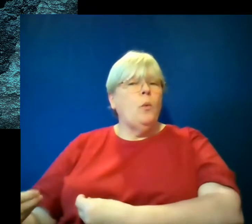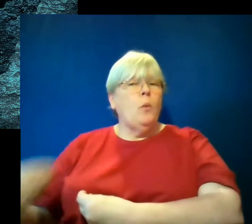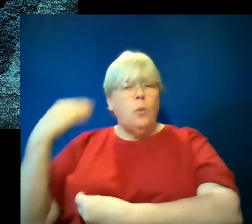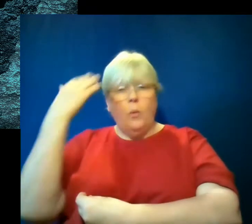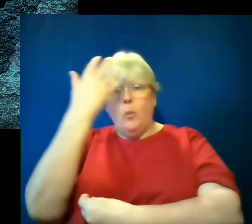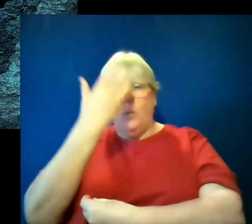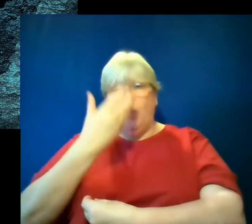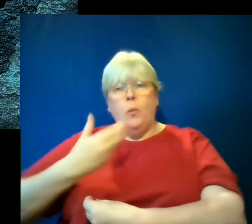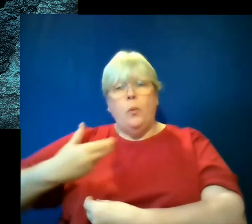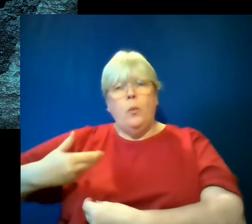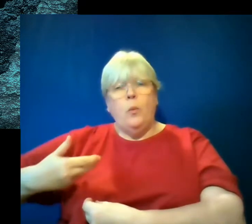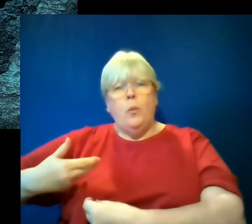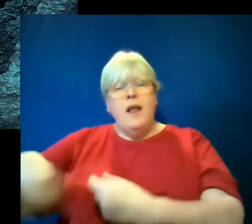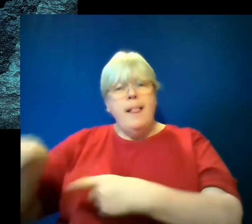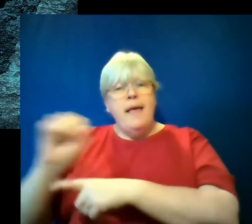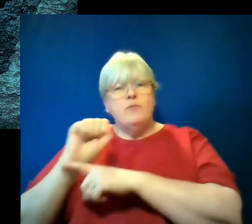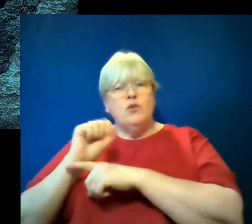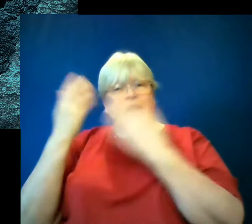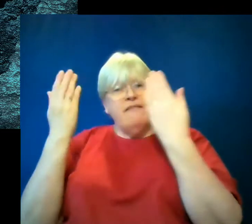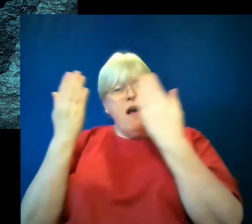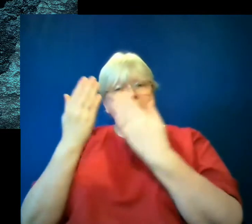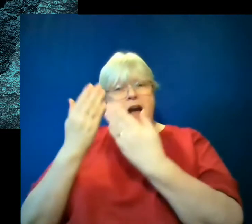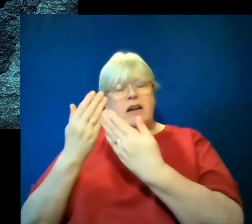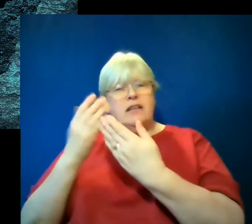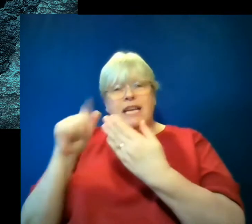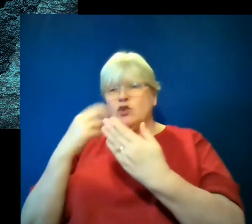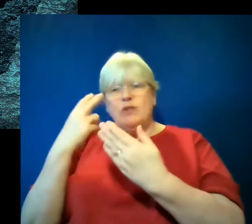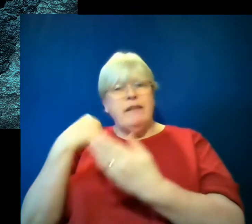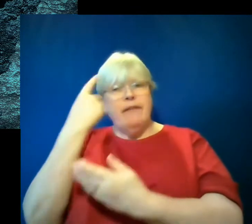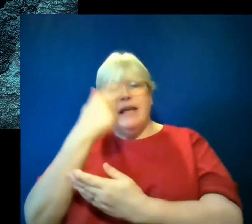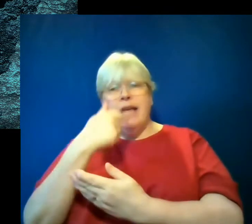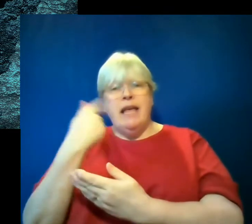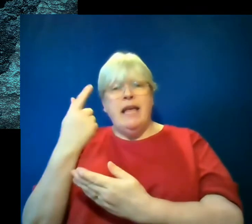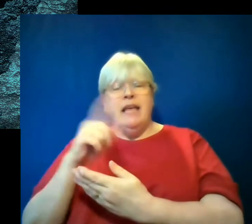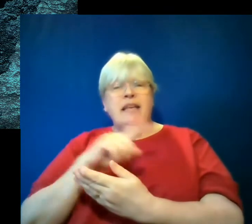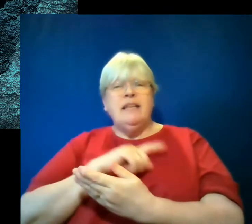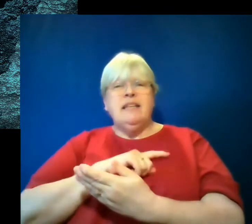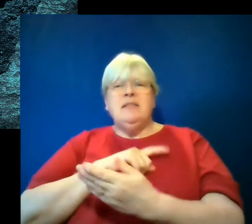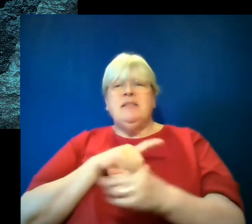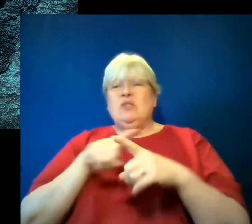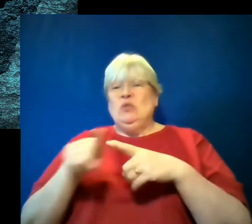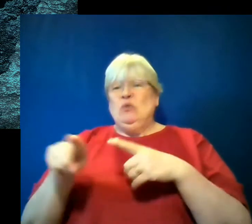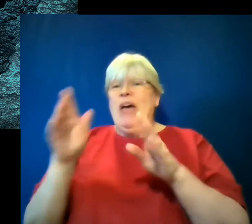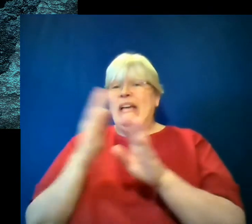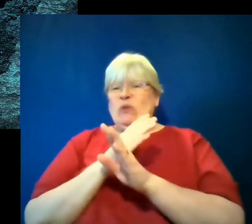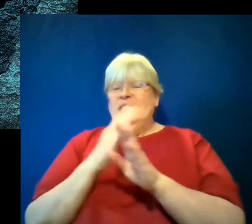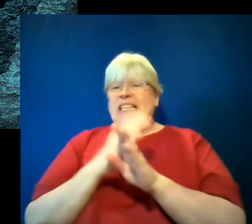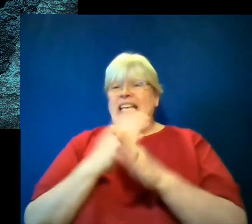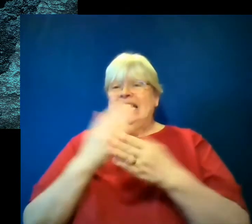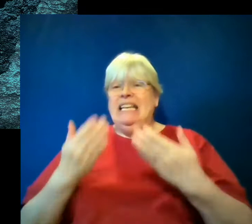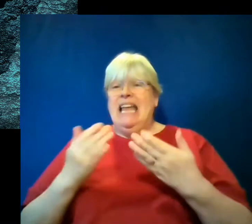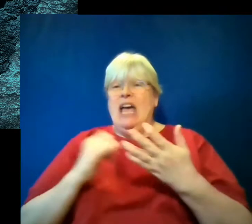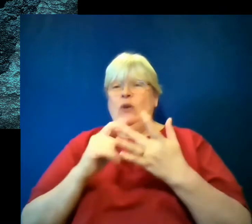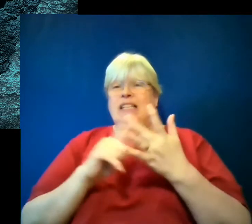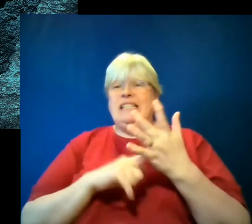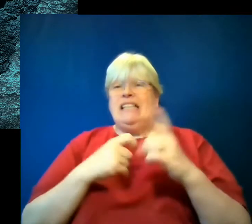eyes. It was a good thing nobody saw her face, because try as she might to disguise it, now Silk